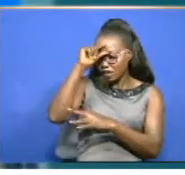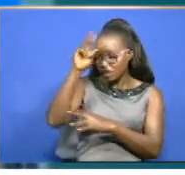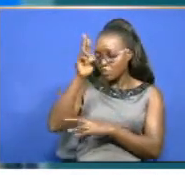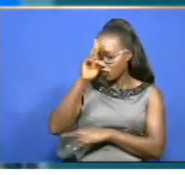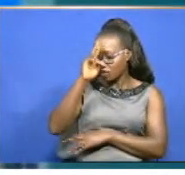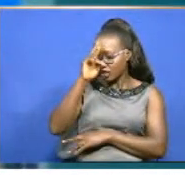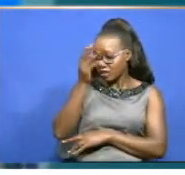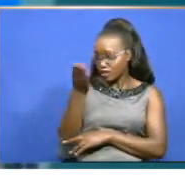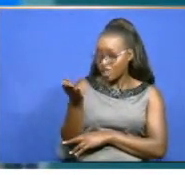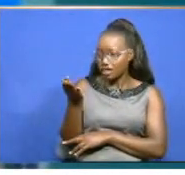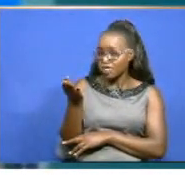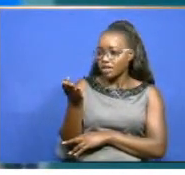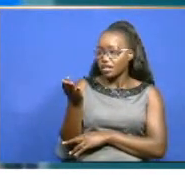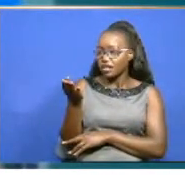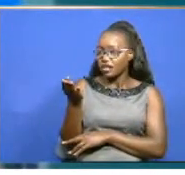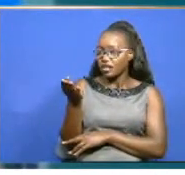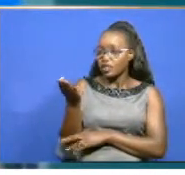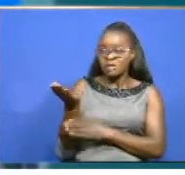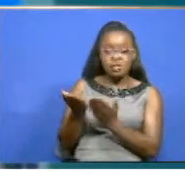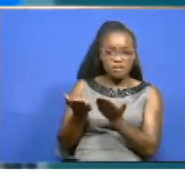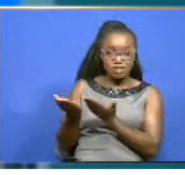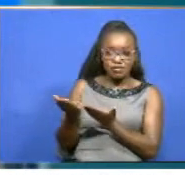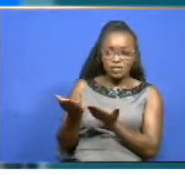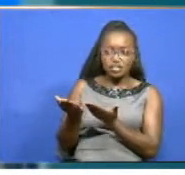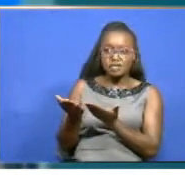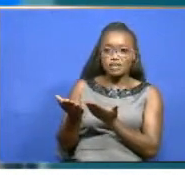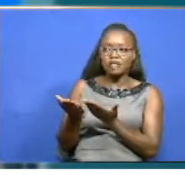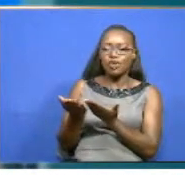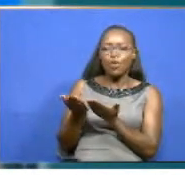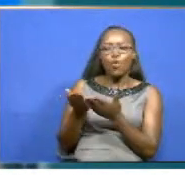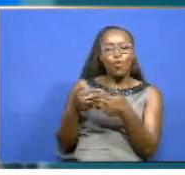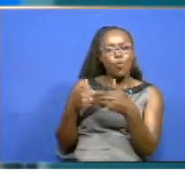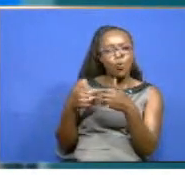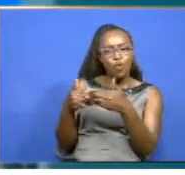police service would have been much closer.